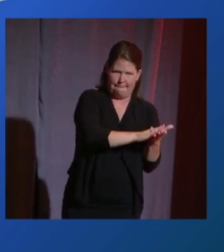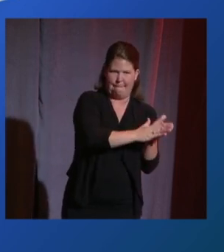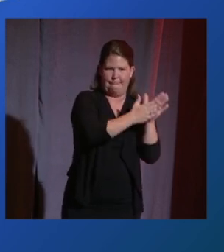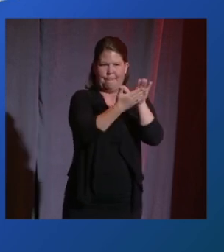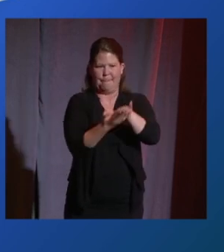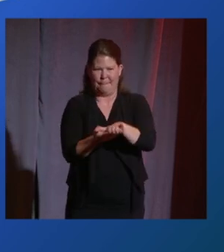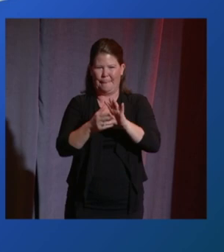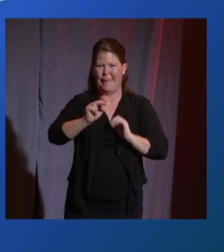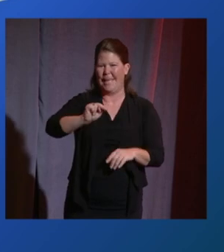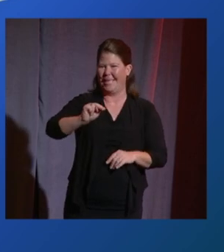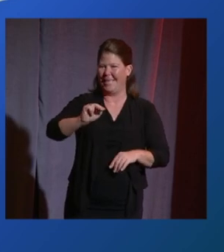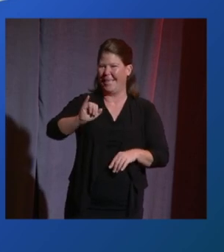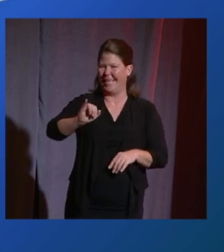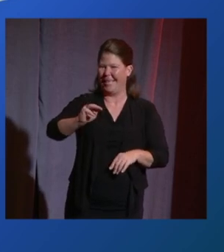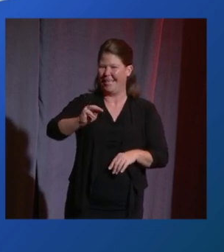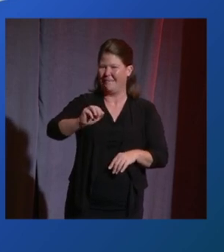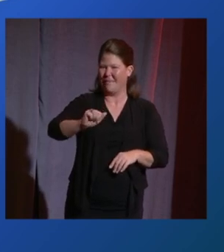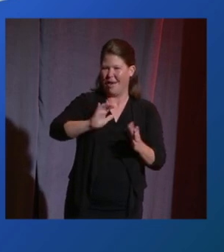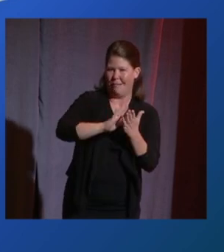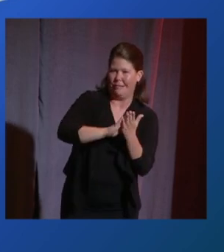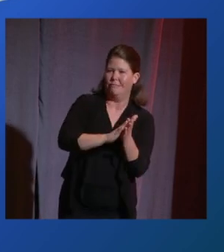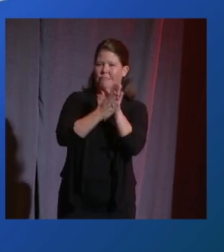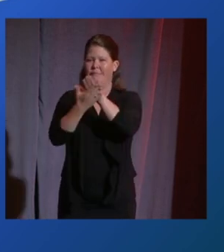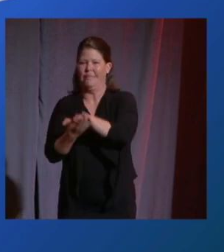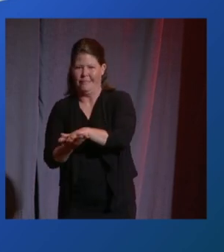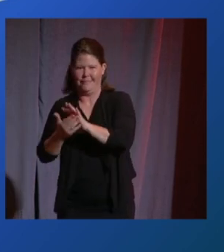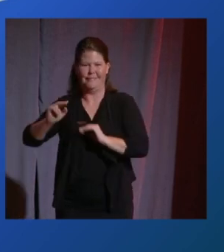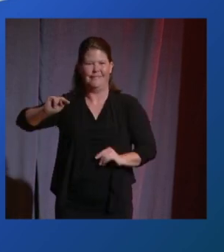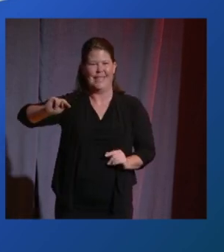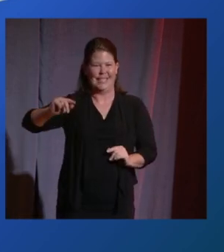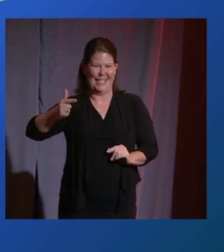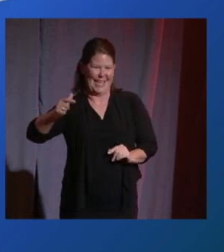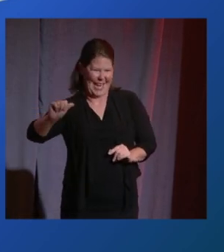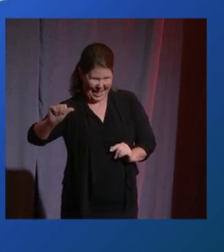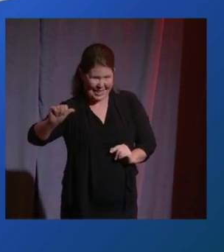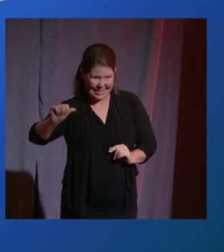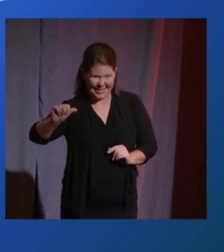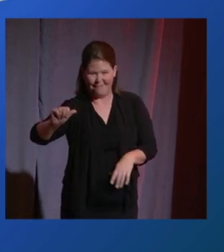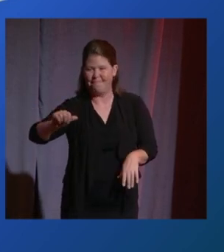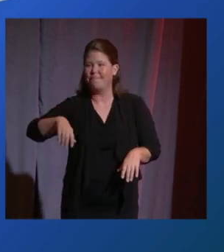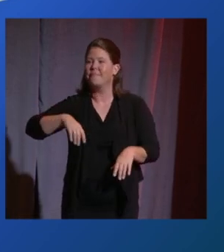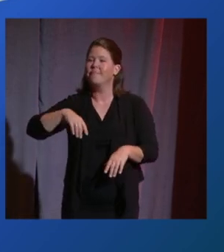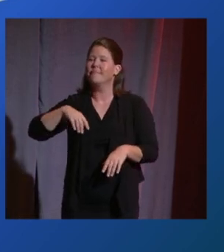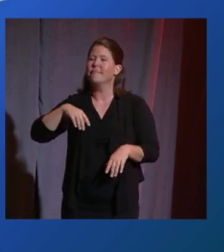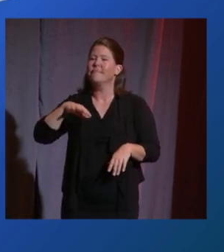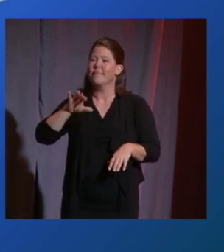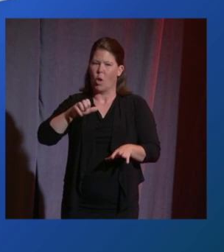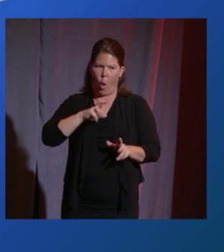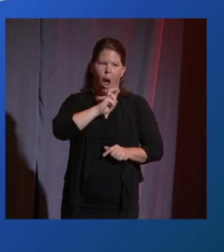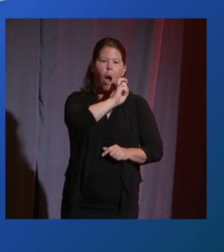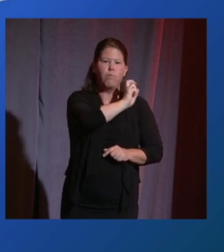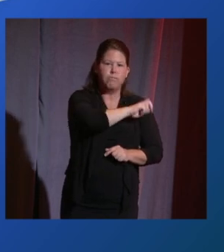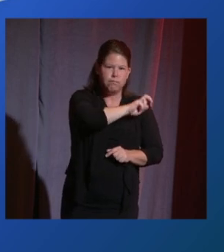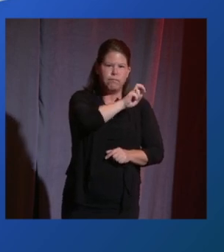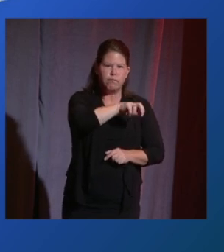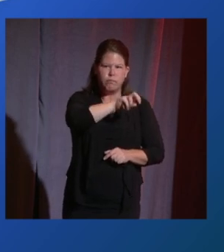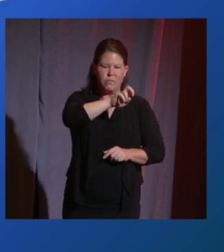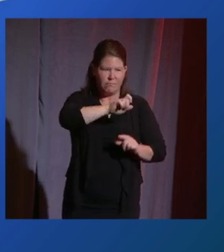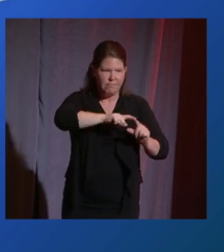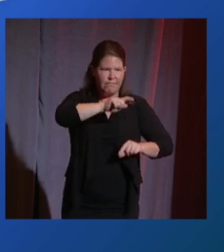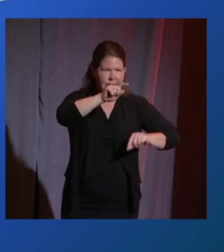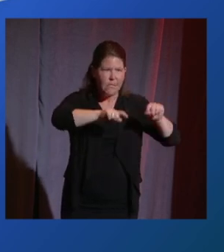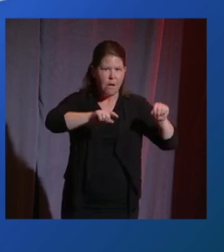geospatial Intelligence Agency uh through variety of assignments I came to